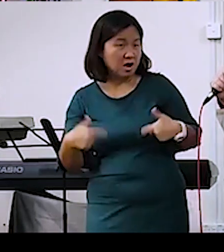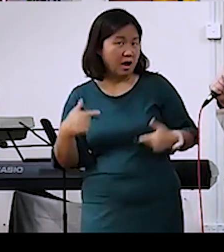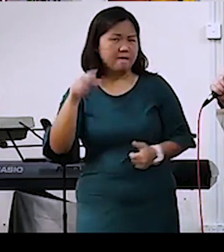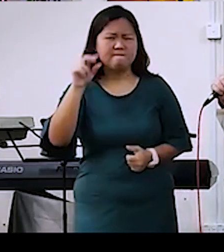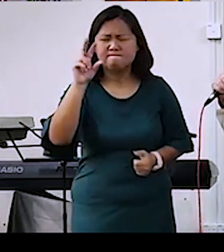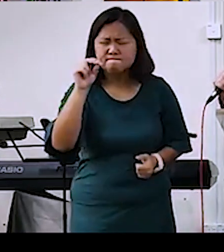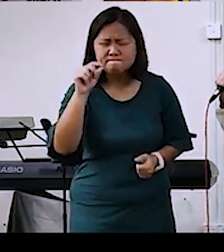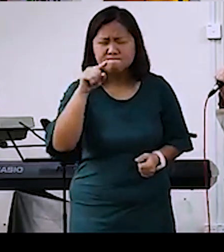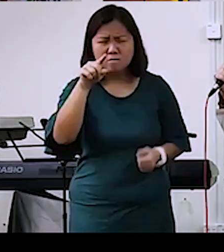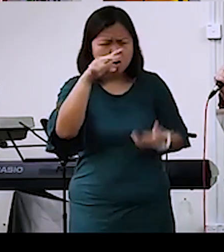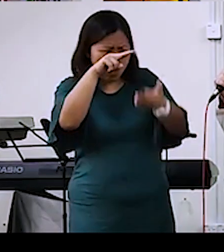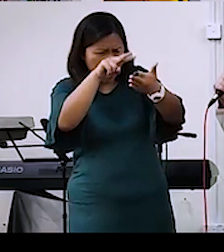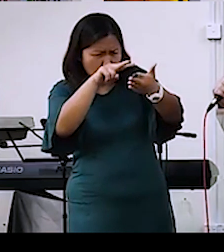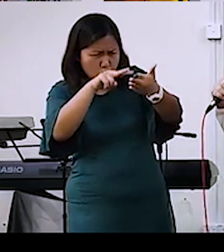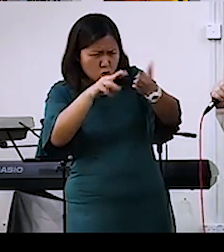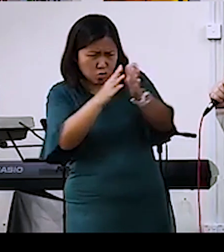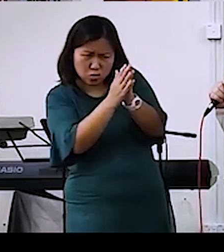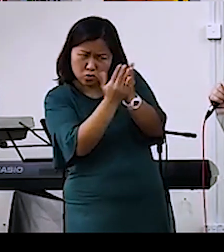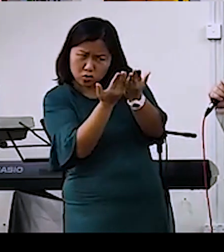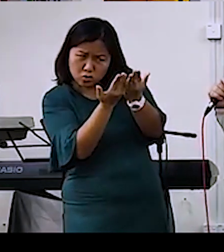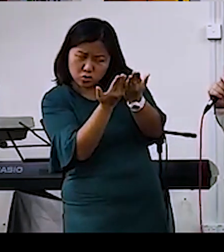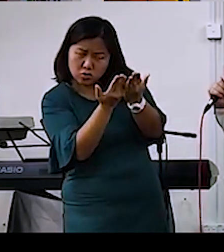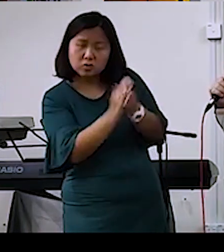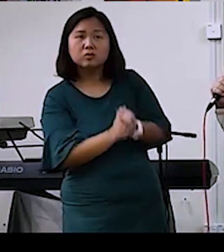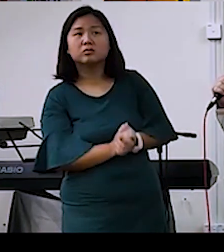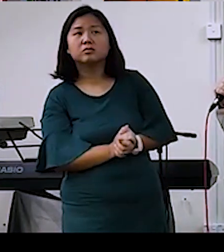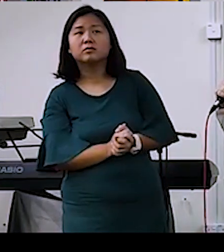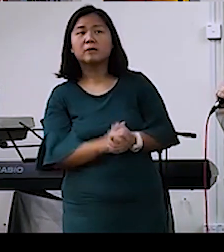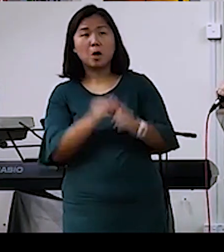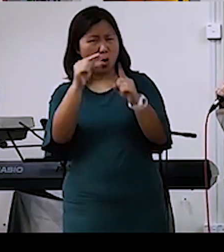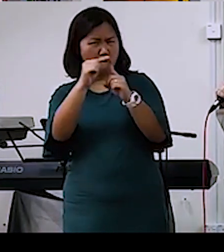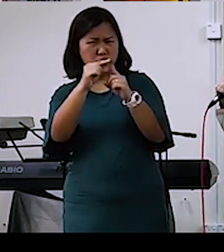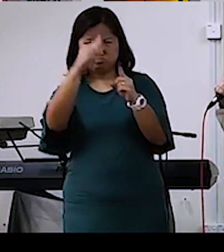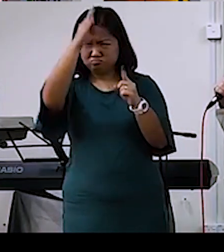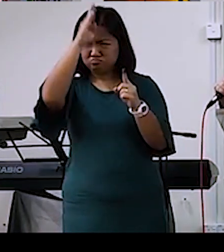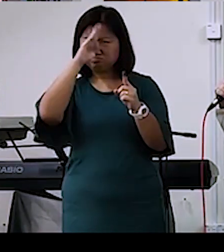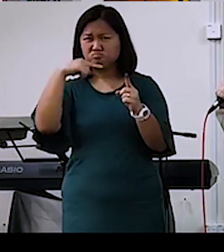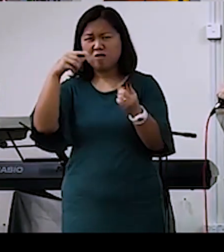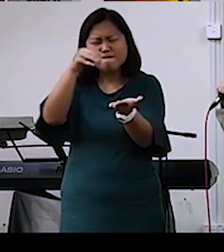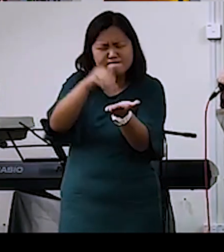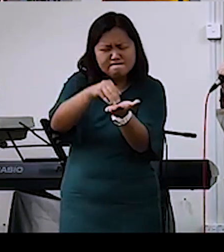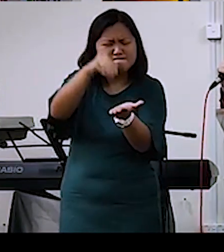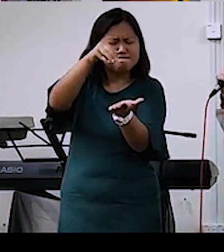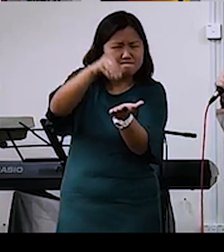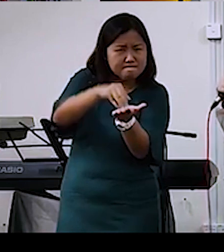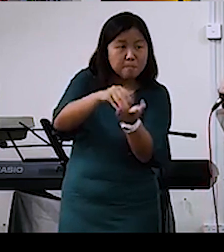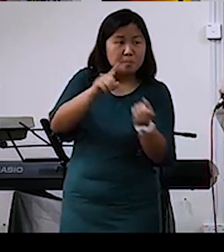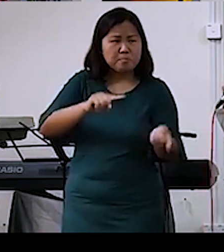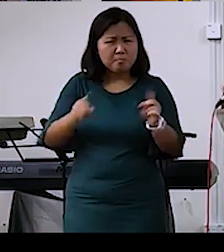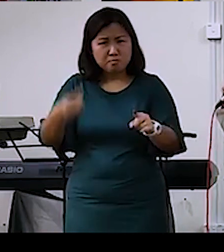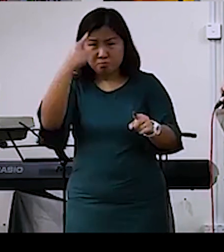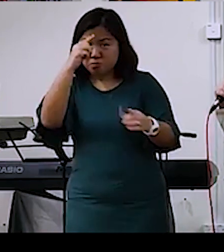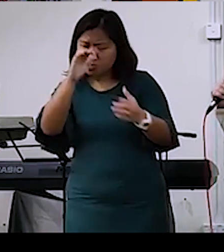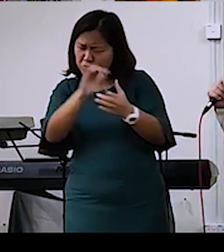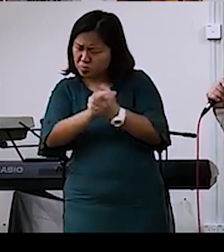will see throughout the scriptures, and I'm just bringing to you one chapter today, the word of God again and again and again says that as